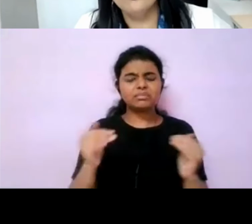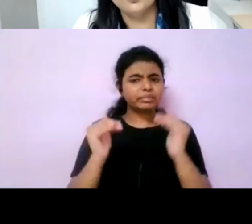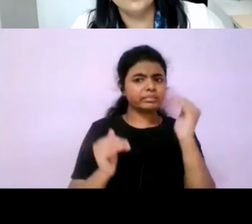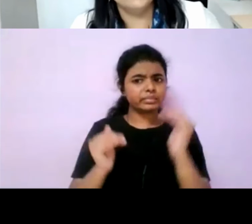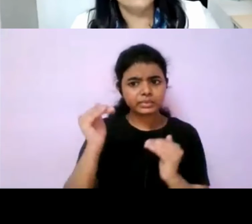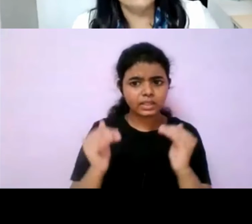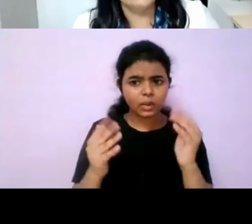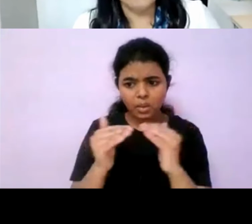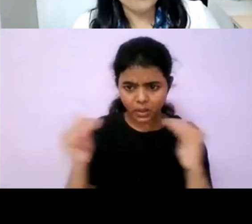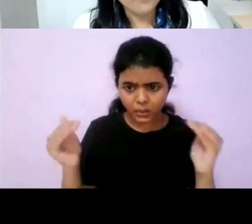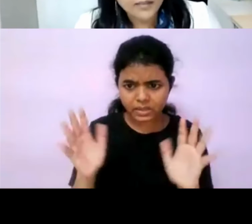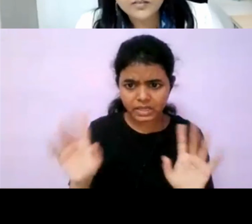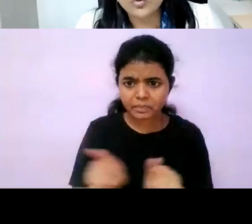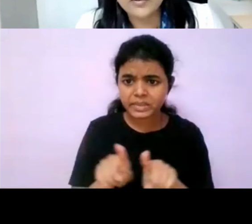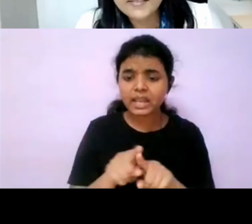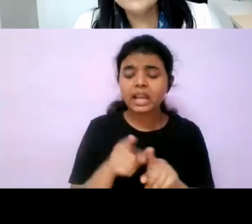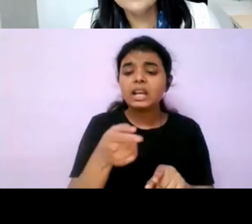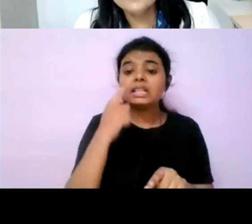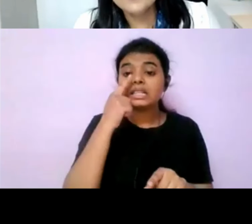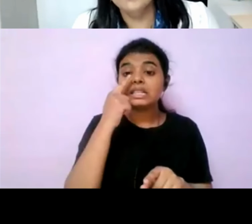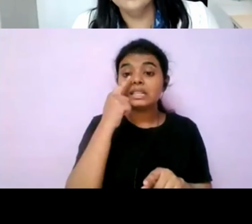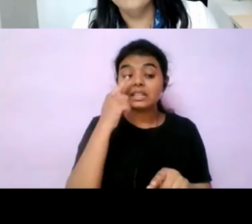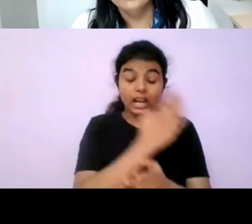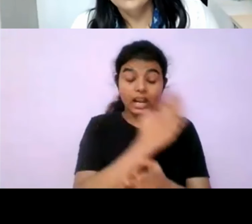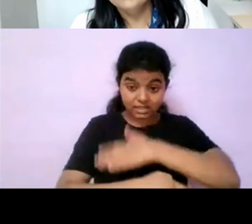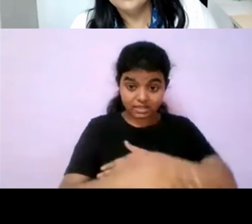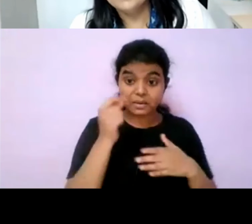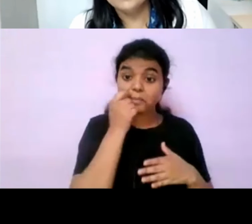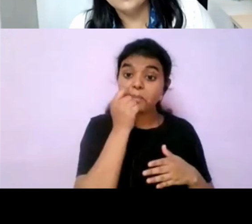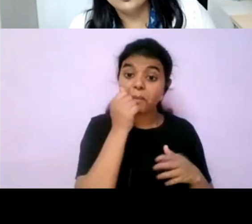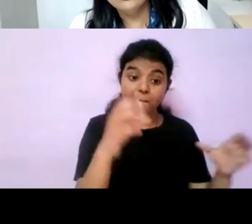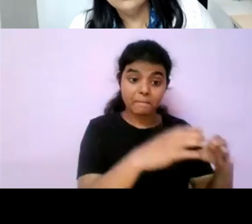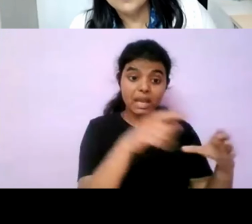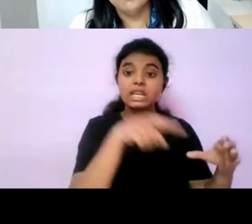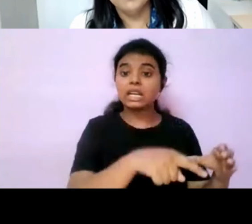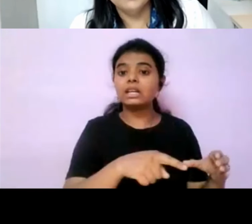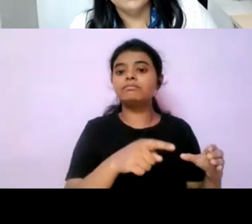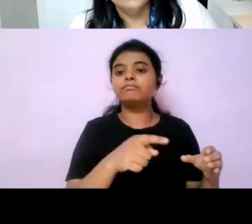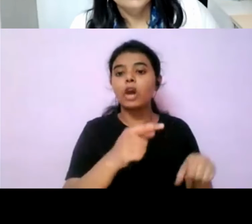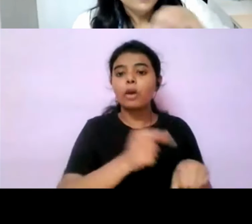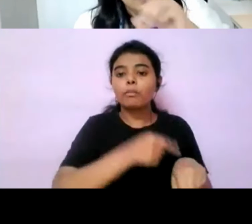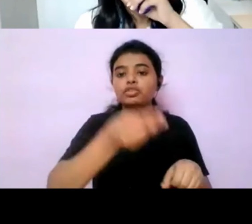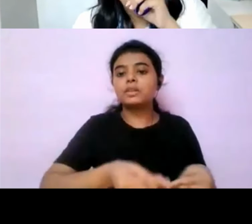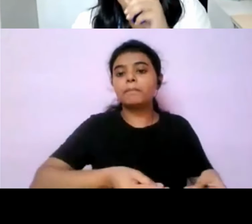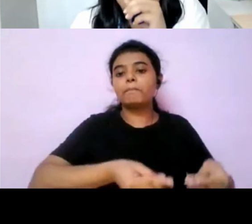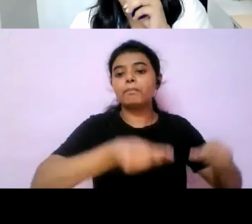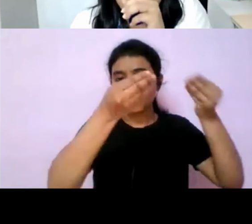more opportunities to resist the stigma that is attached to disability.